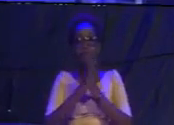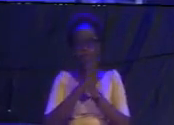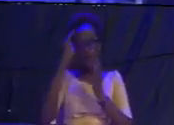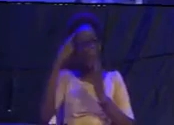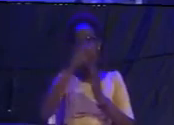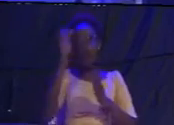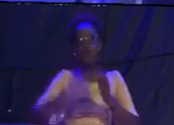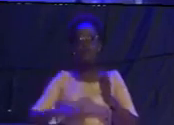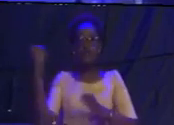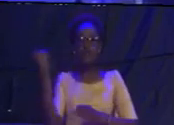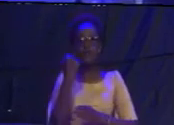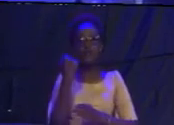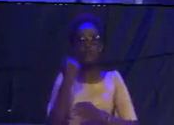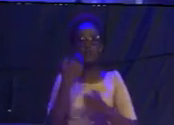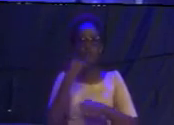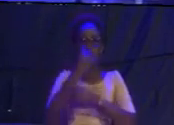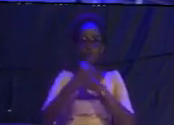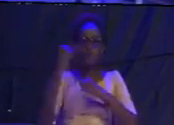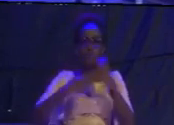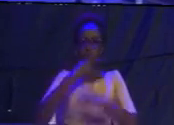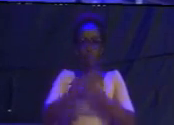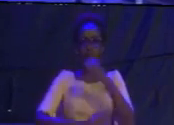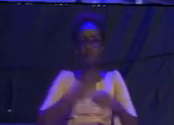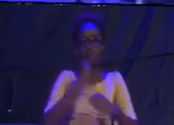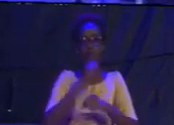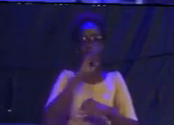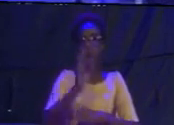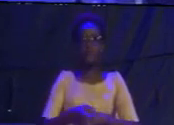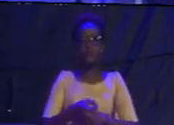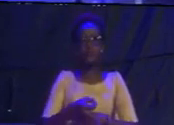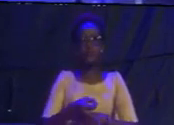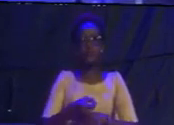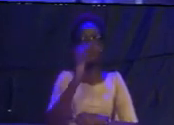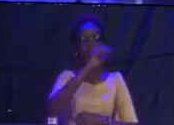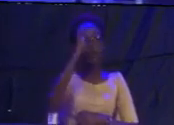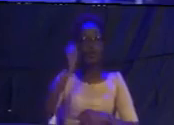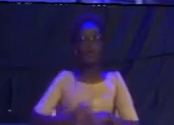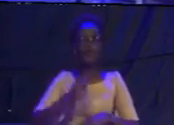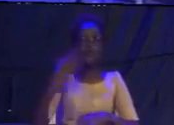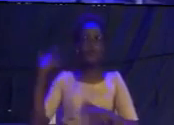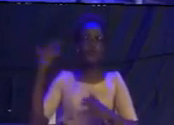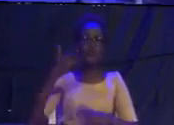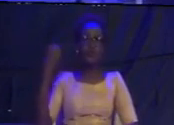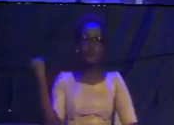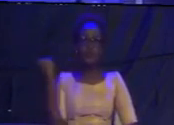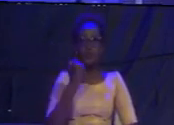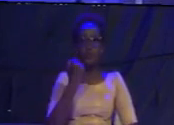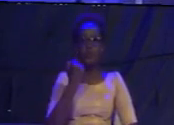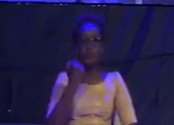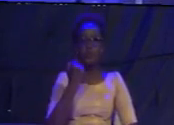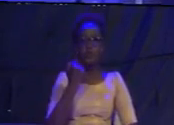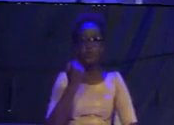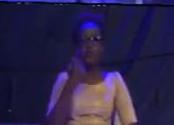historical accounts of greatness. Imyaka 3000 bishize. 3000 years ago. Africa ikomeye. Africa was a great